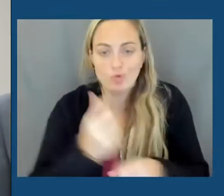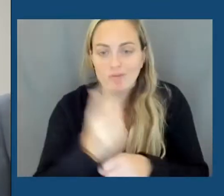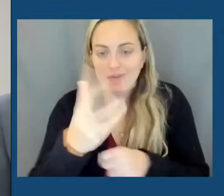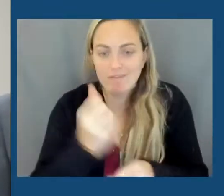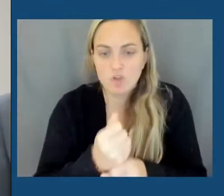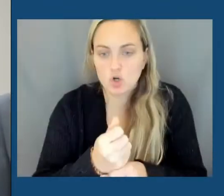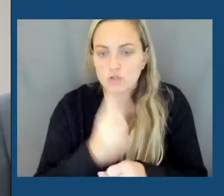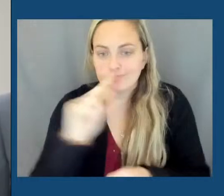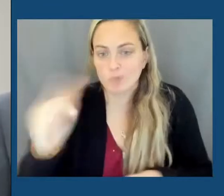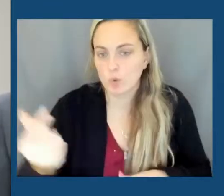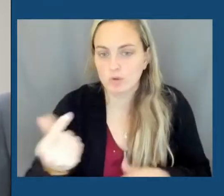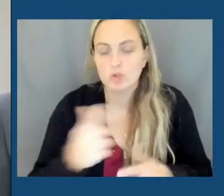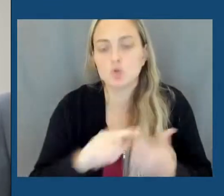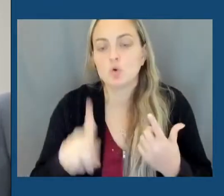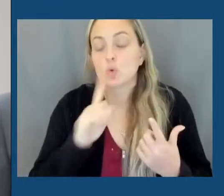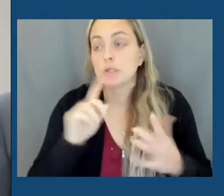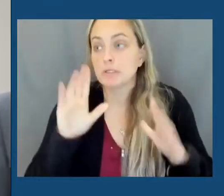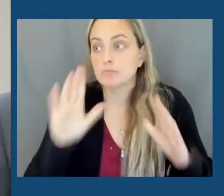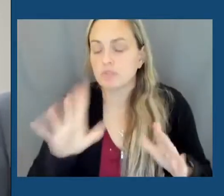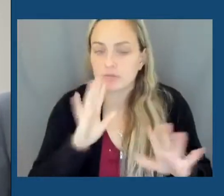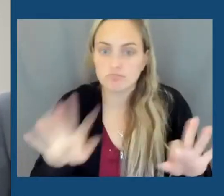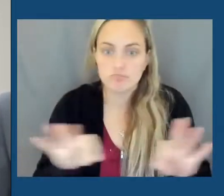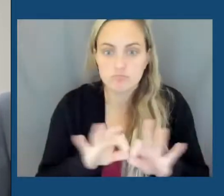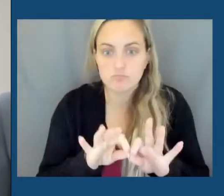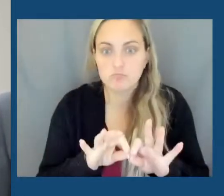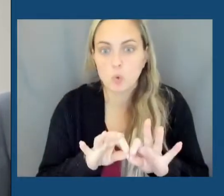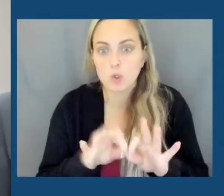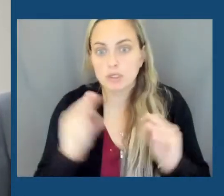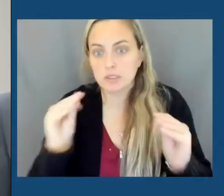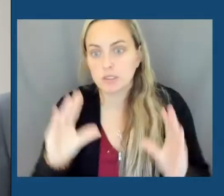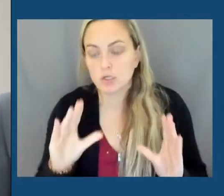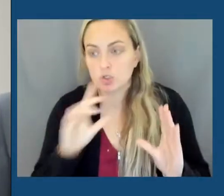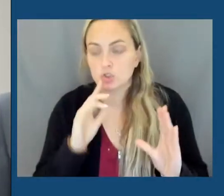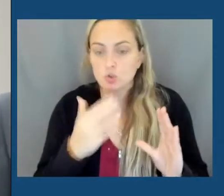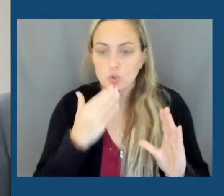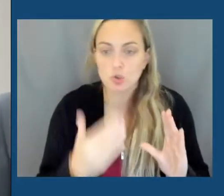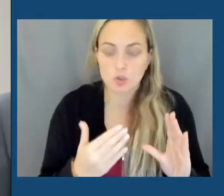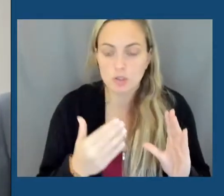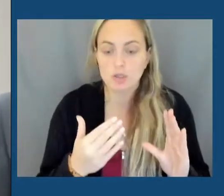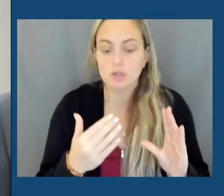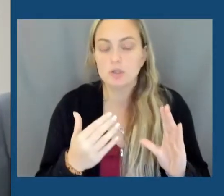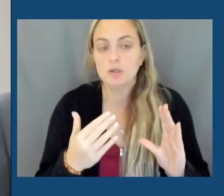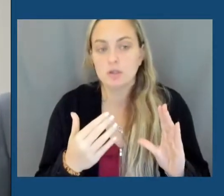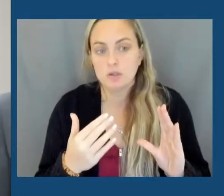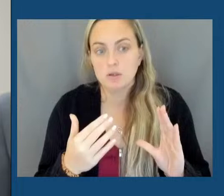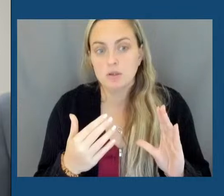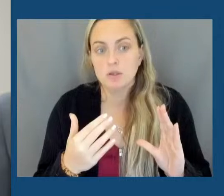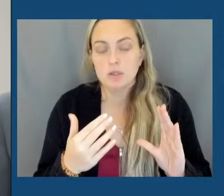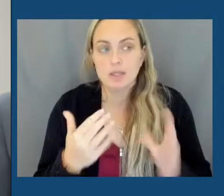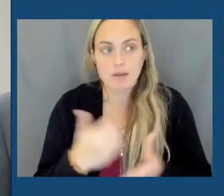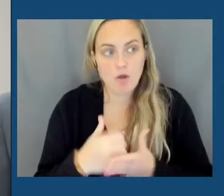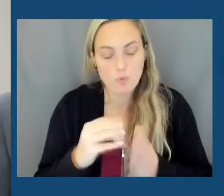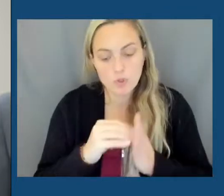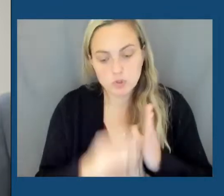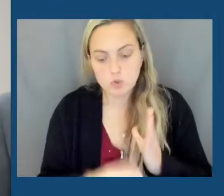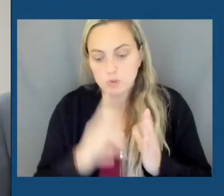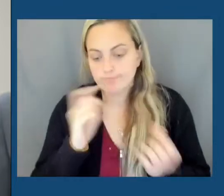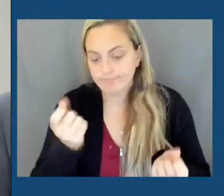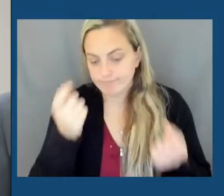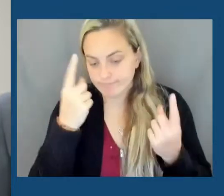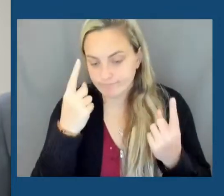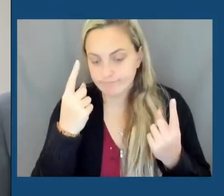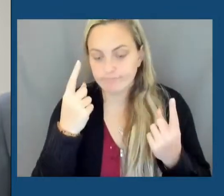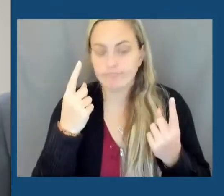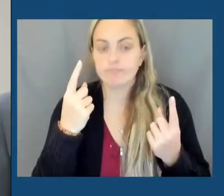So what is incredibly important, and teachers are so good at helping students understand to